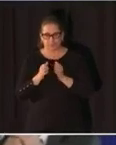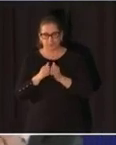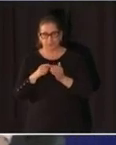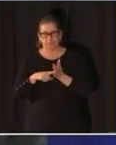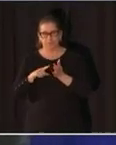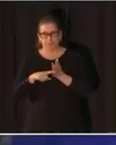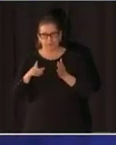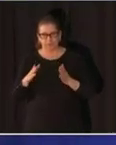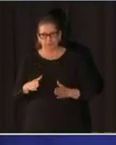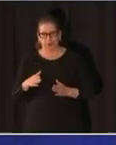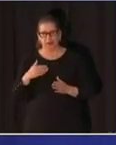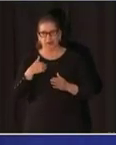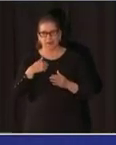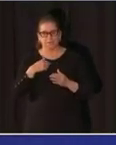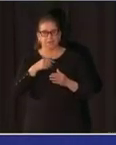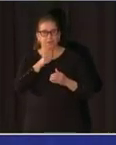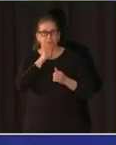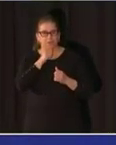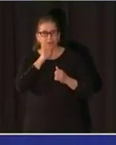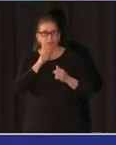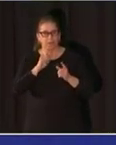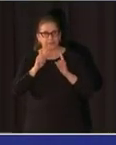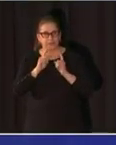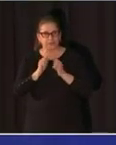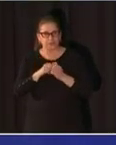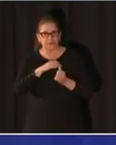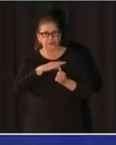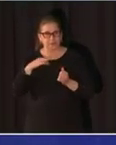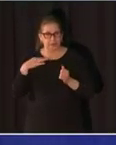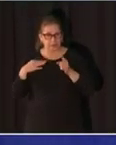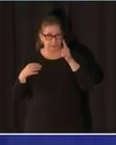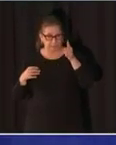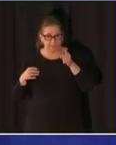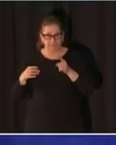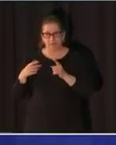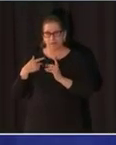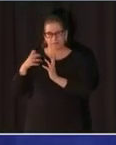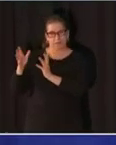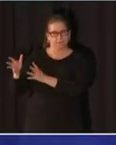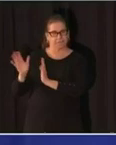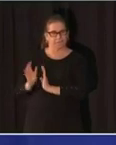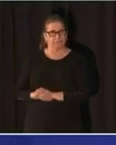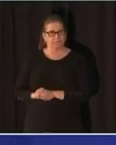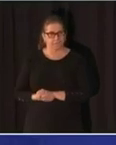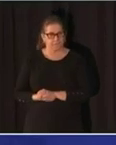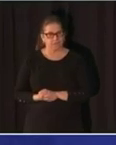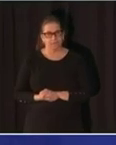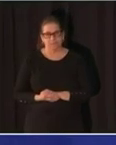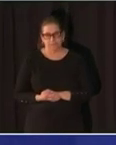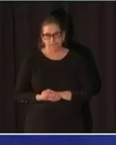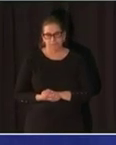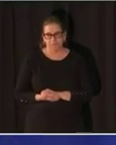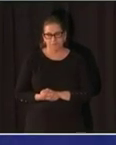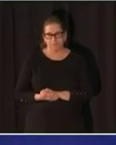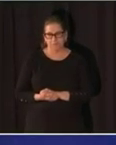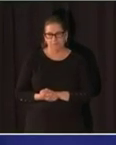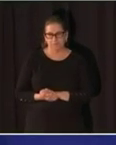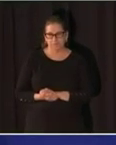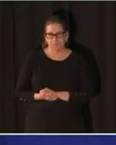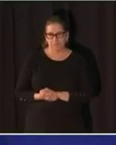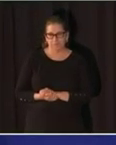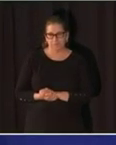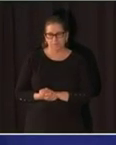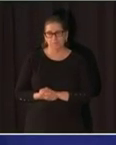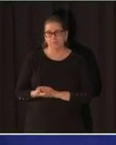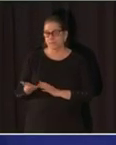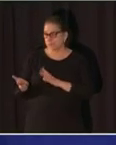with staff that we give them the privacy for. We were not given a preview as to the report. We'll find out about it when they report to the judge and the